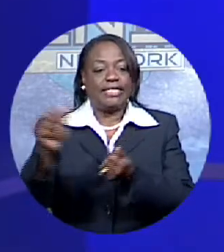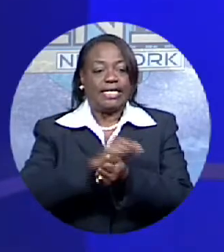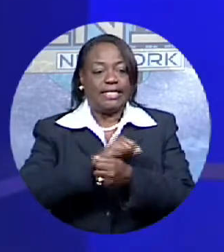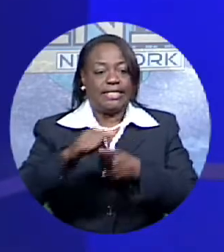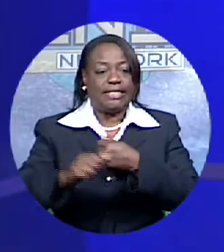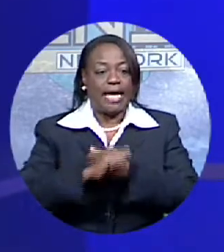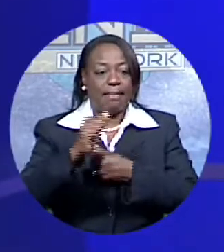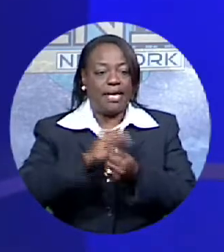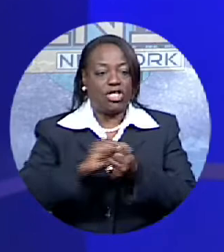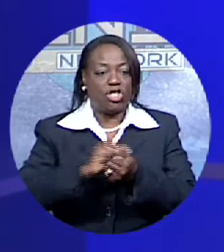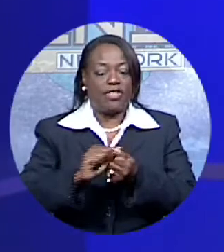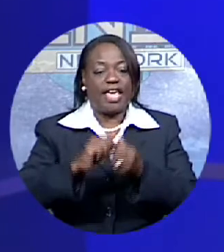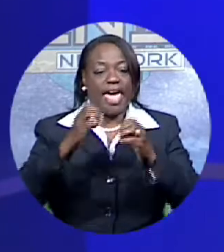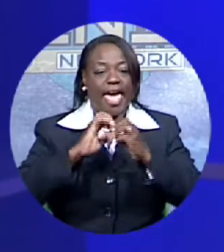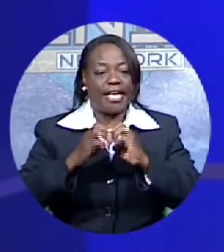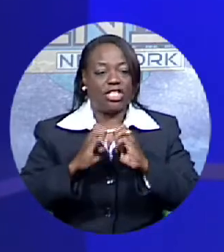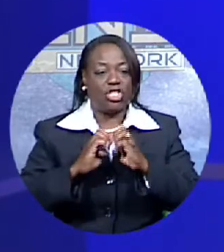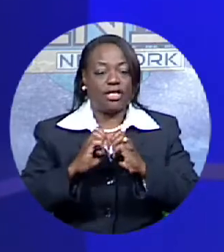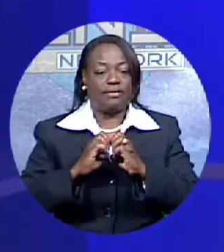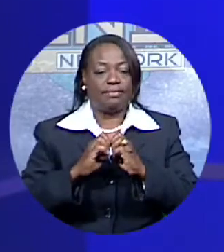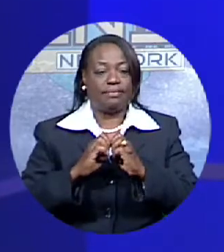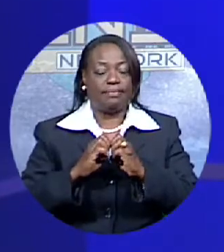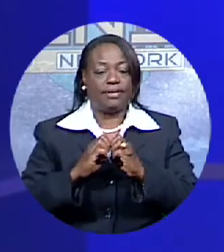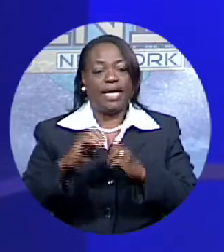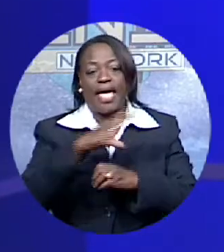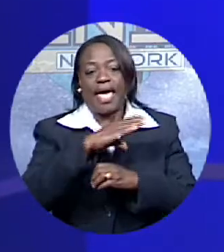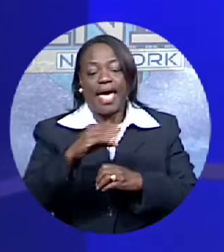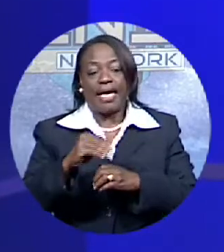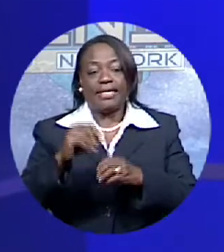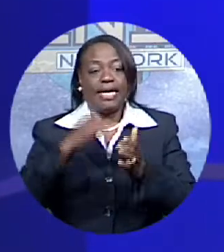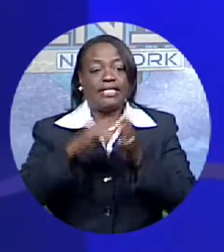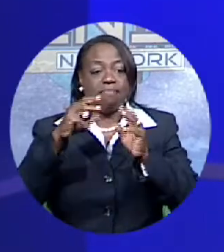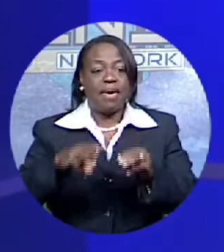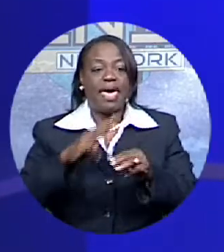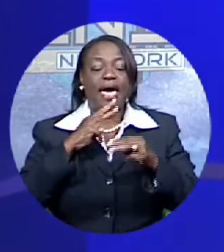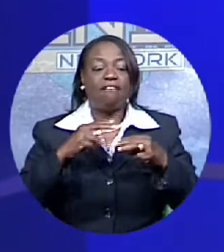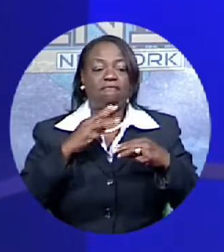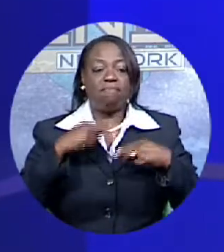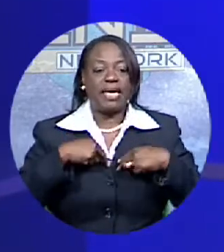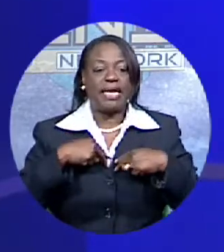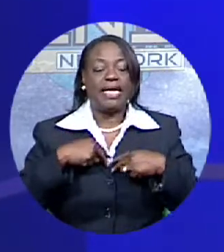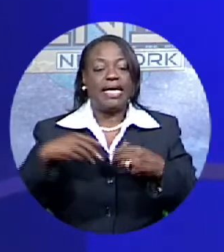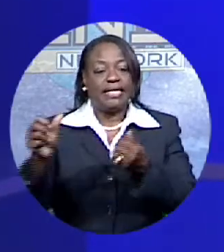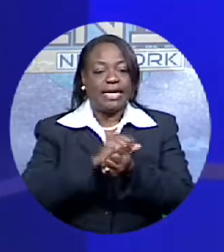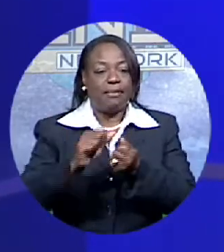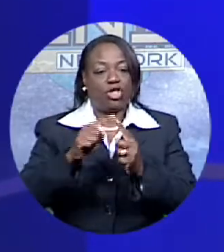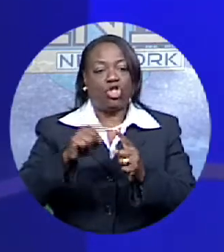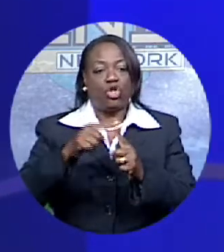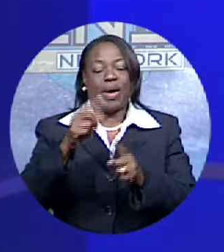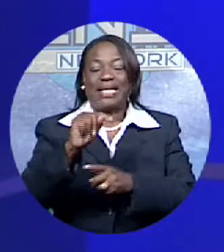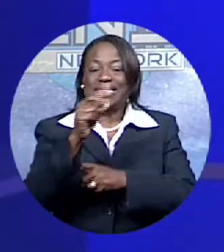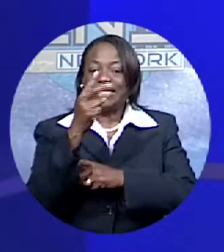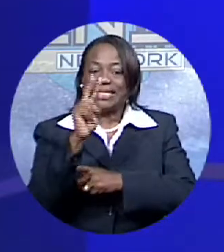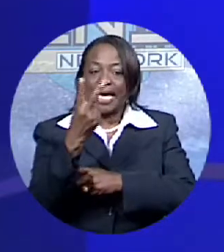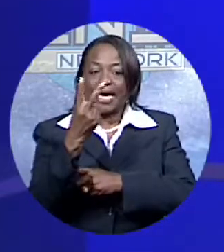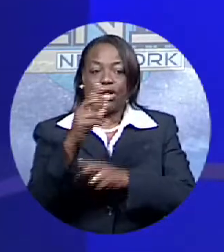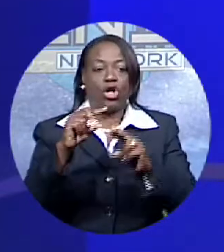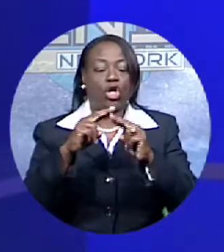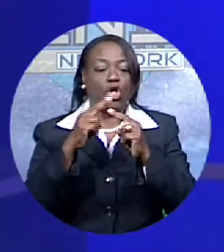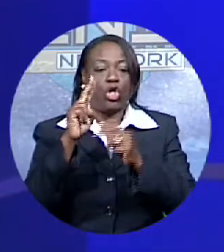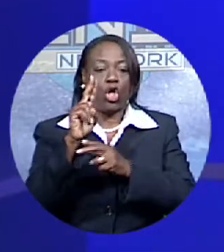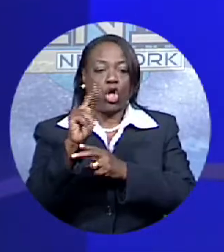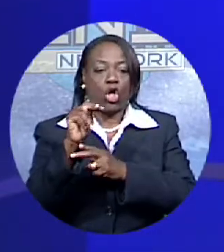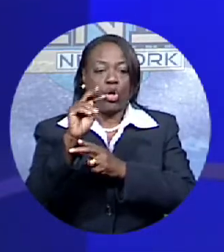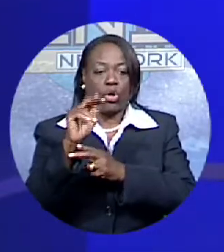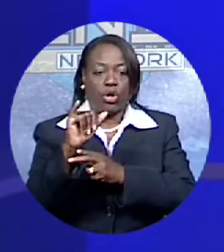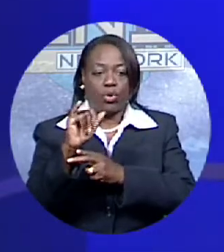particular engine. Additionally, it was suspected that there may have been damage to a second unit. Supply was restored to most communities in Long